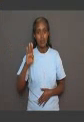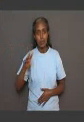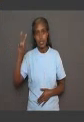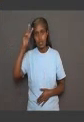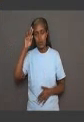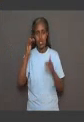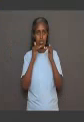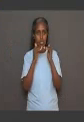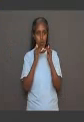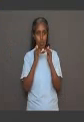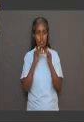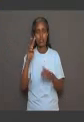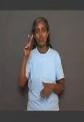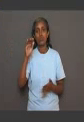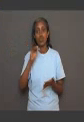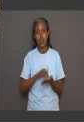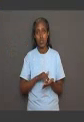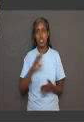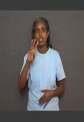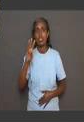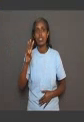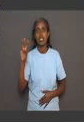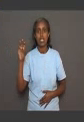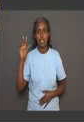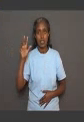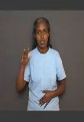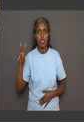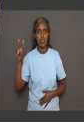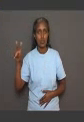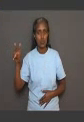B squared equals